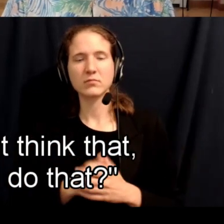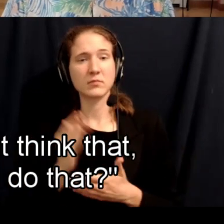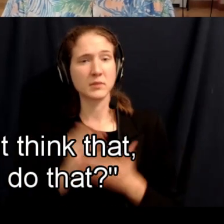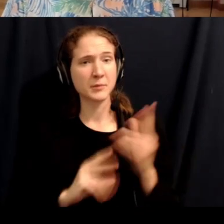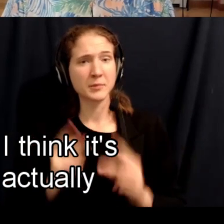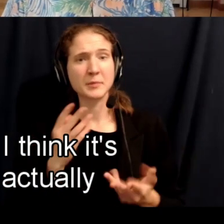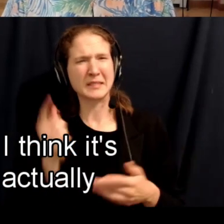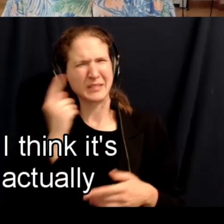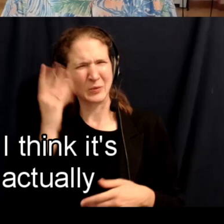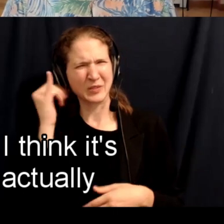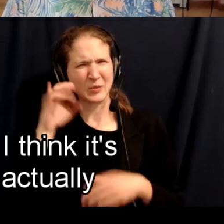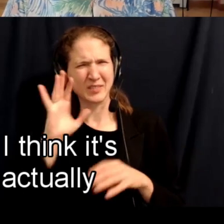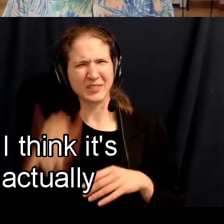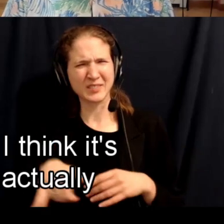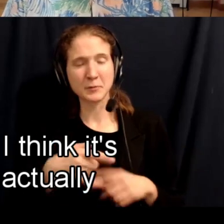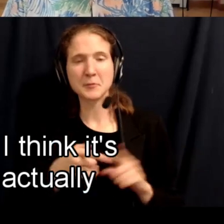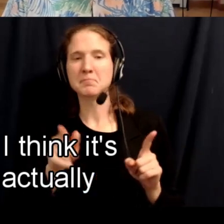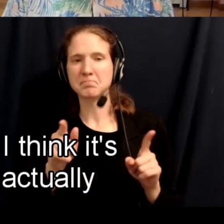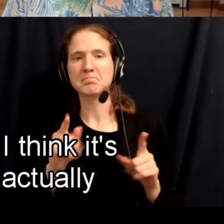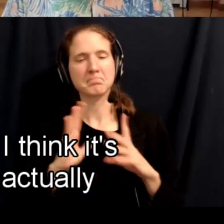why would I do that? But it's okay.